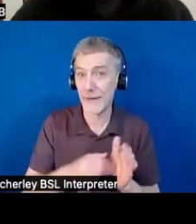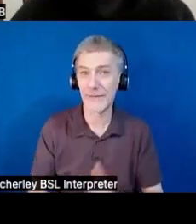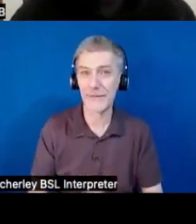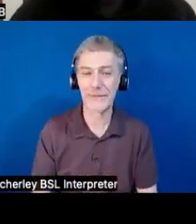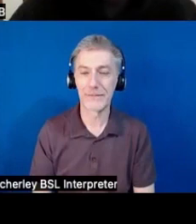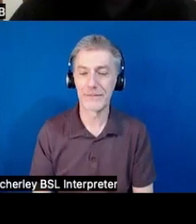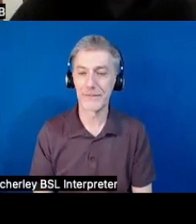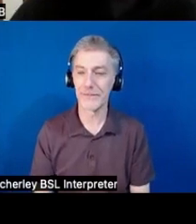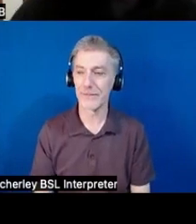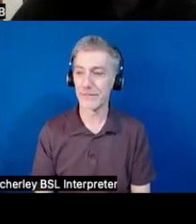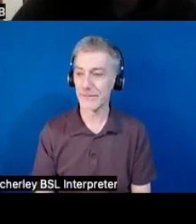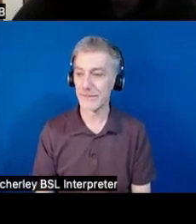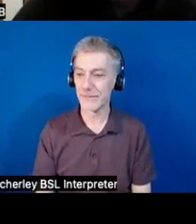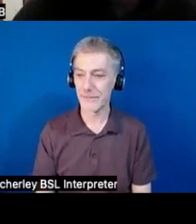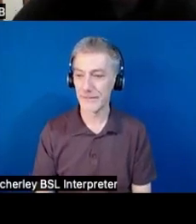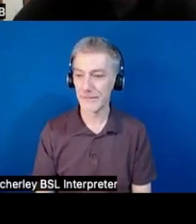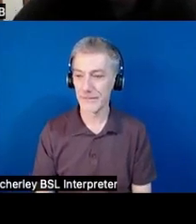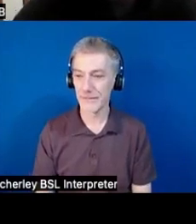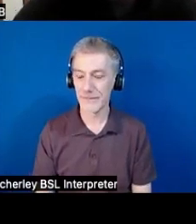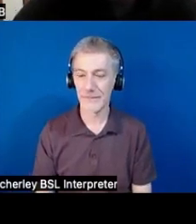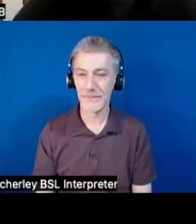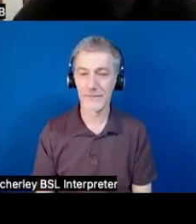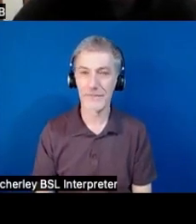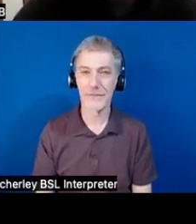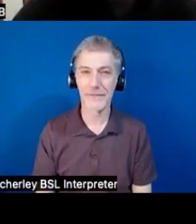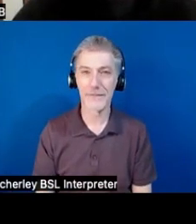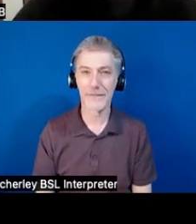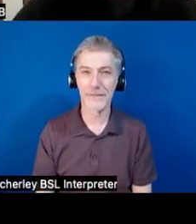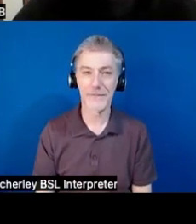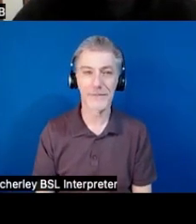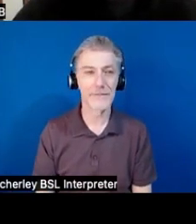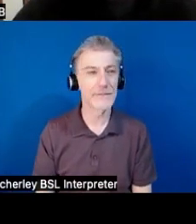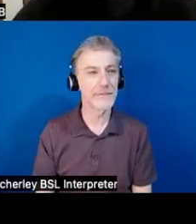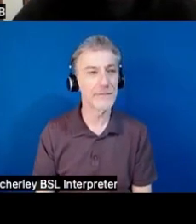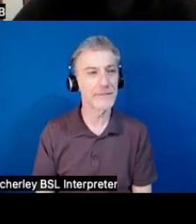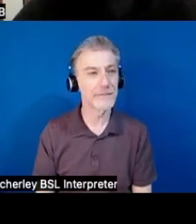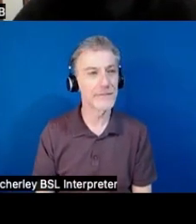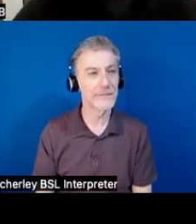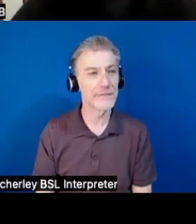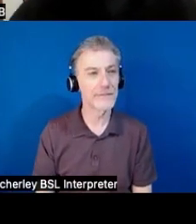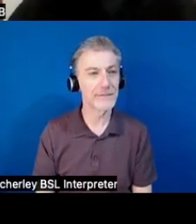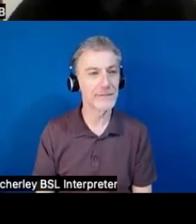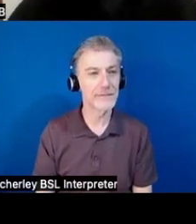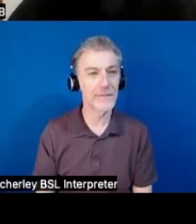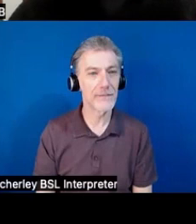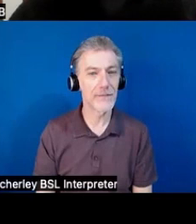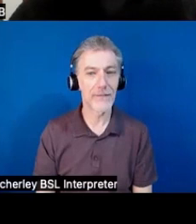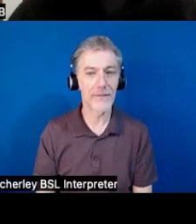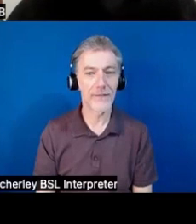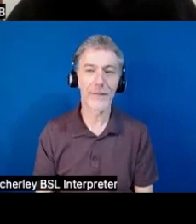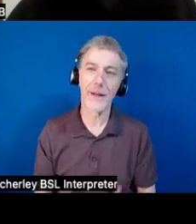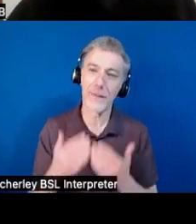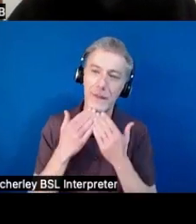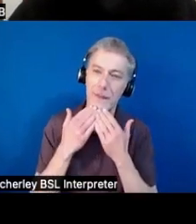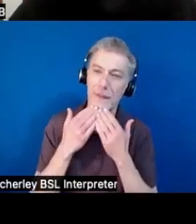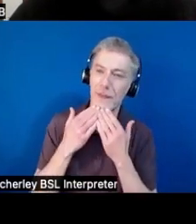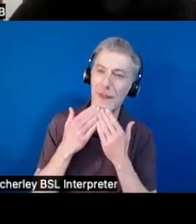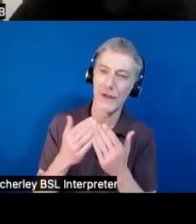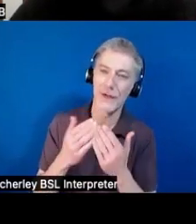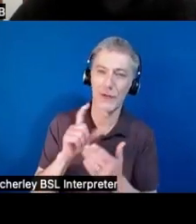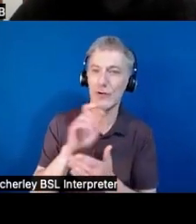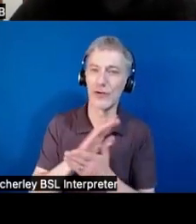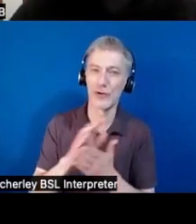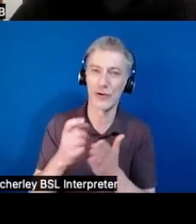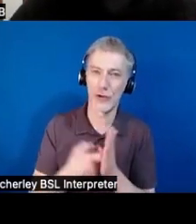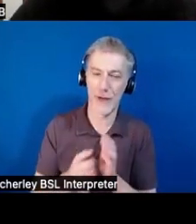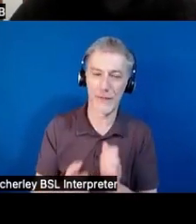Thanks, Char. So if we just go to the next slide, kind of building on themes